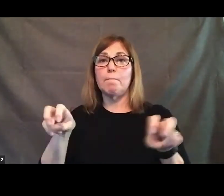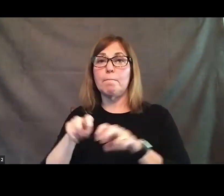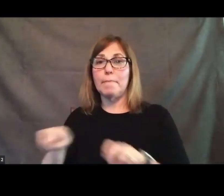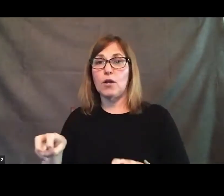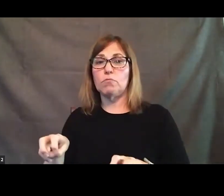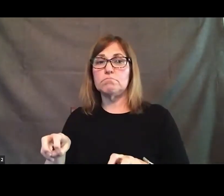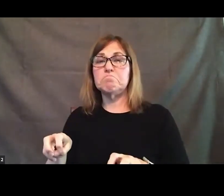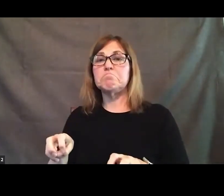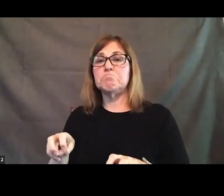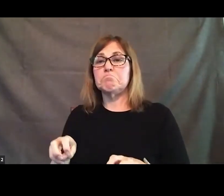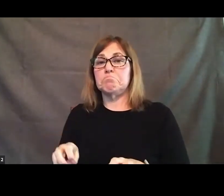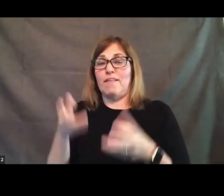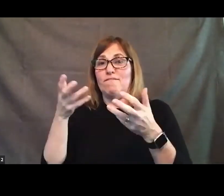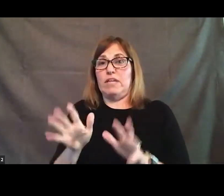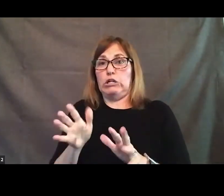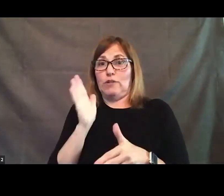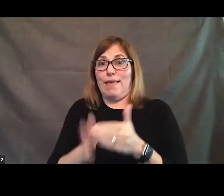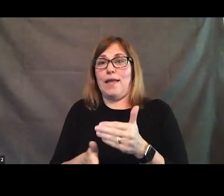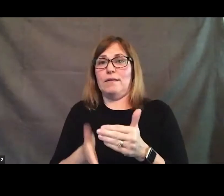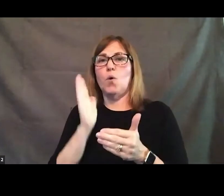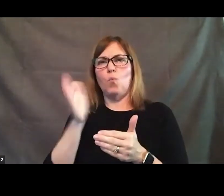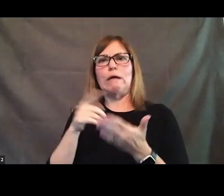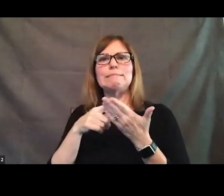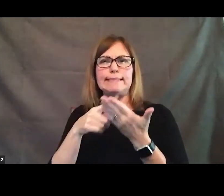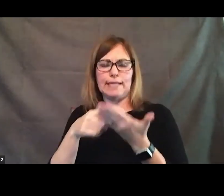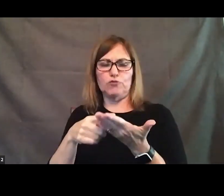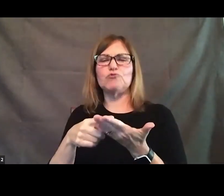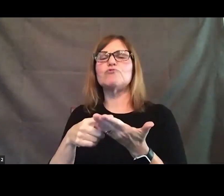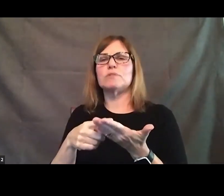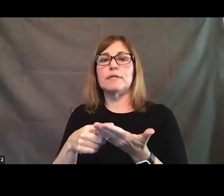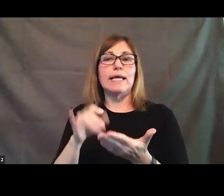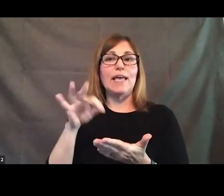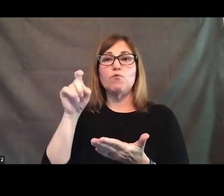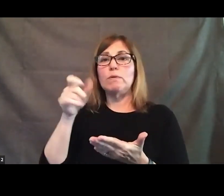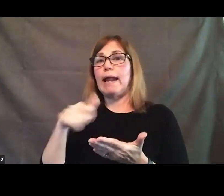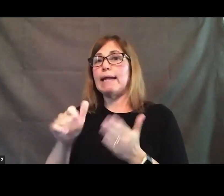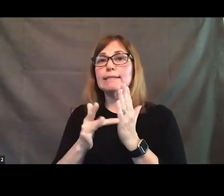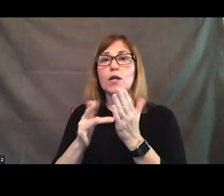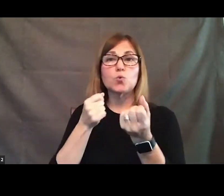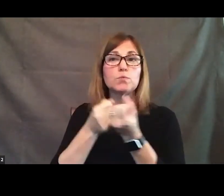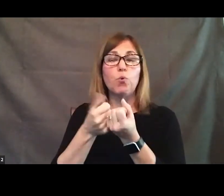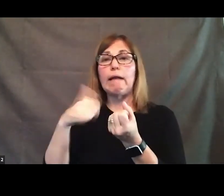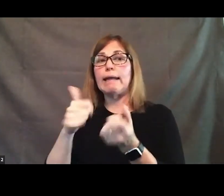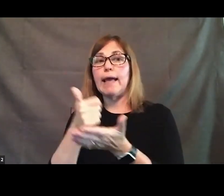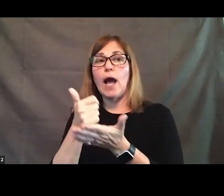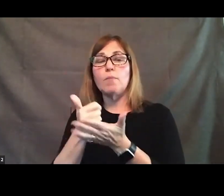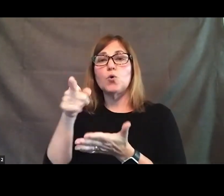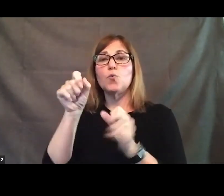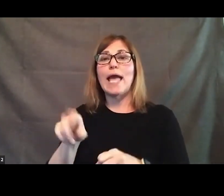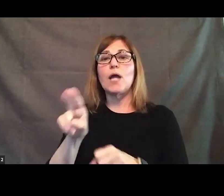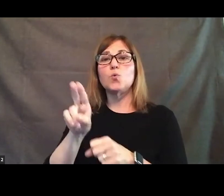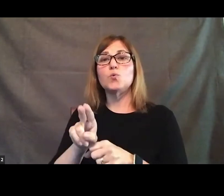at the end as well. If you need any kind of technical support or help this evening, you can use the chat